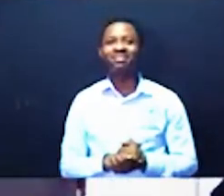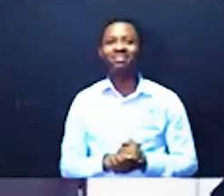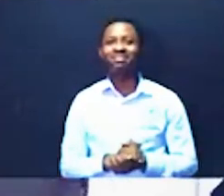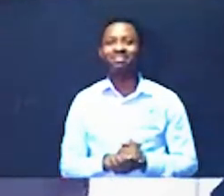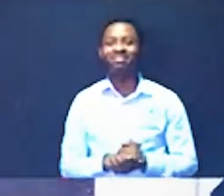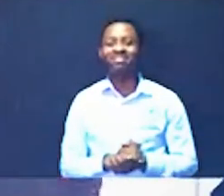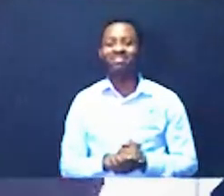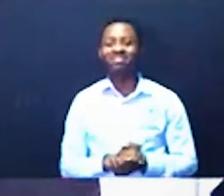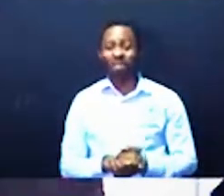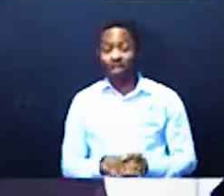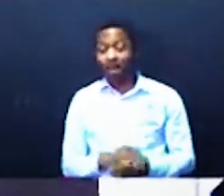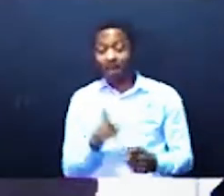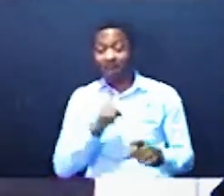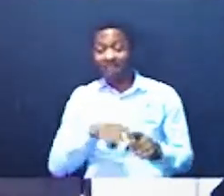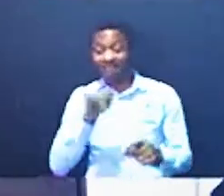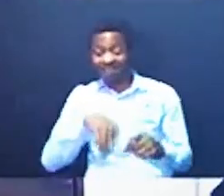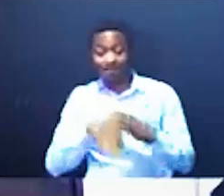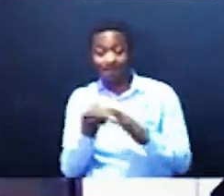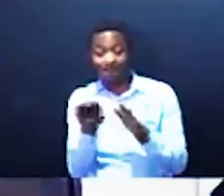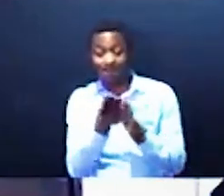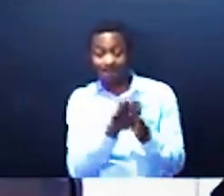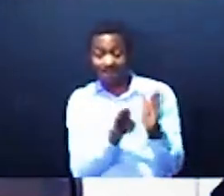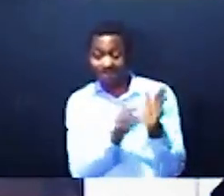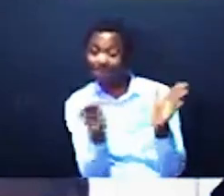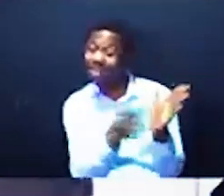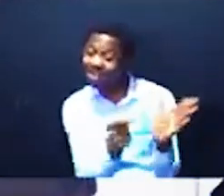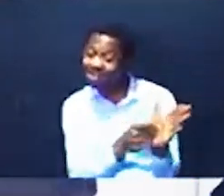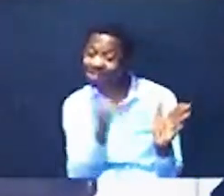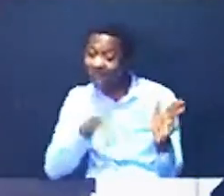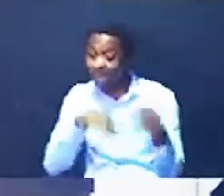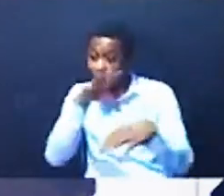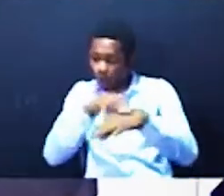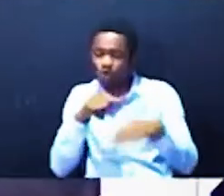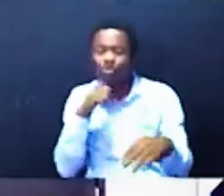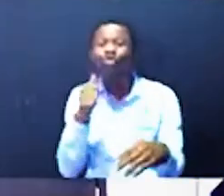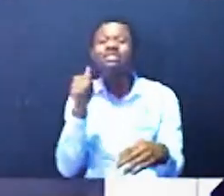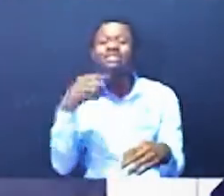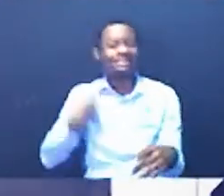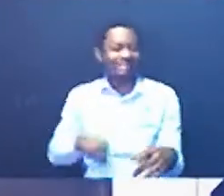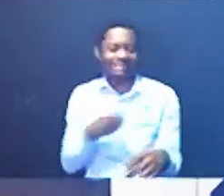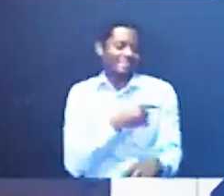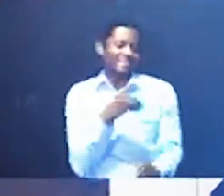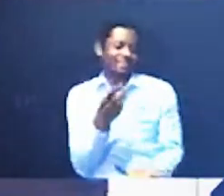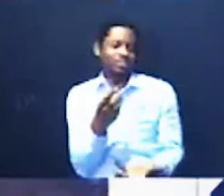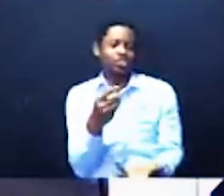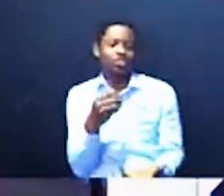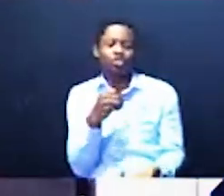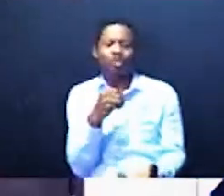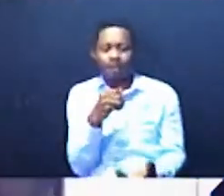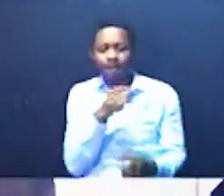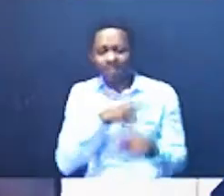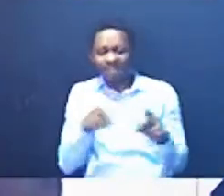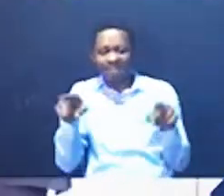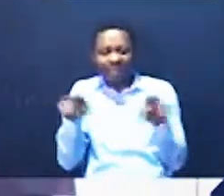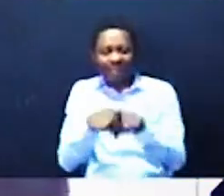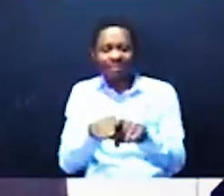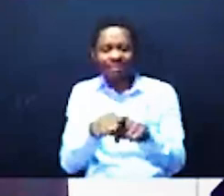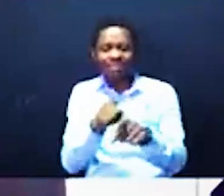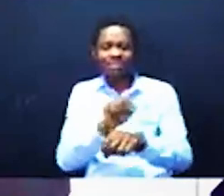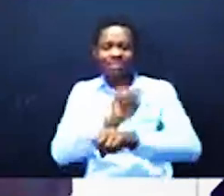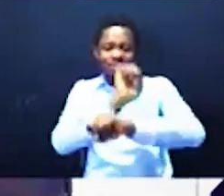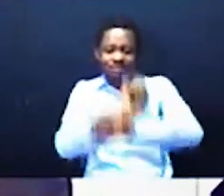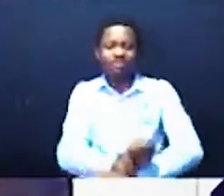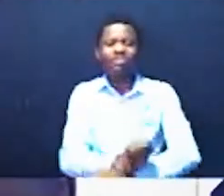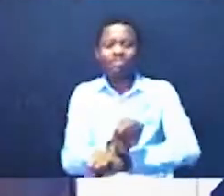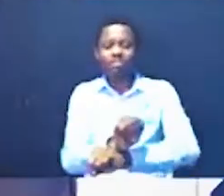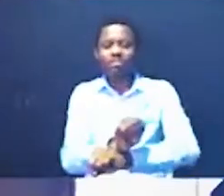for dickness. So, as prisoners of the law, I urge you